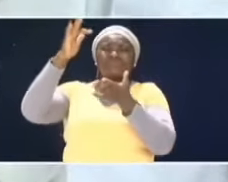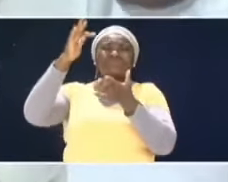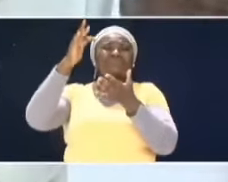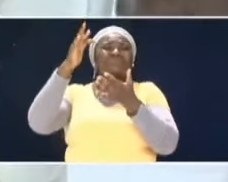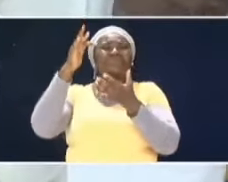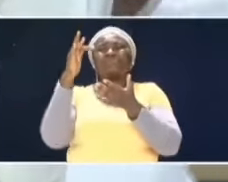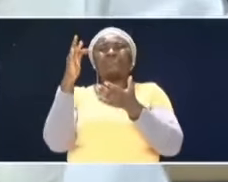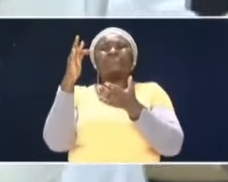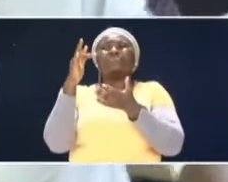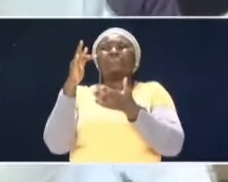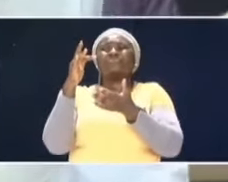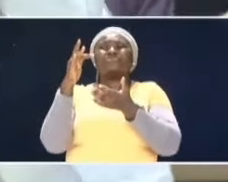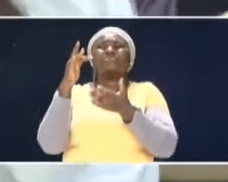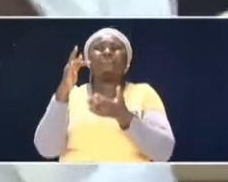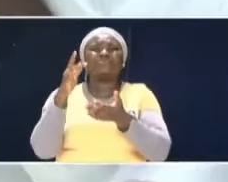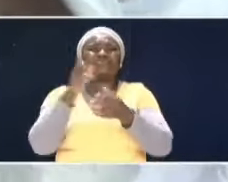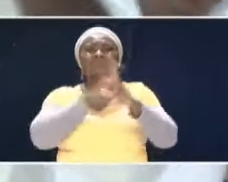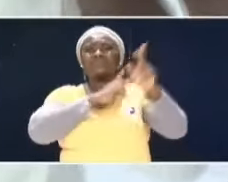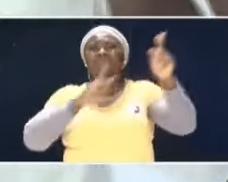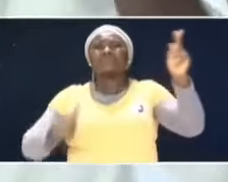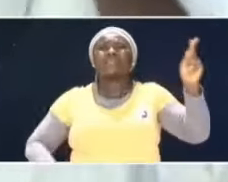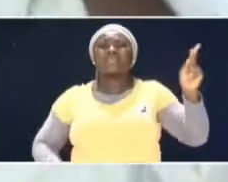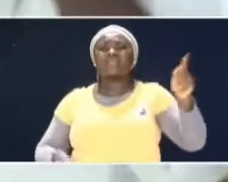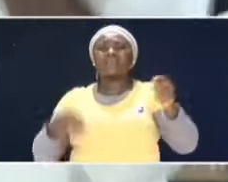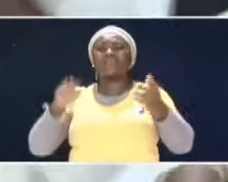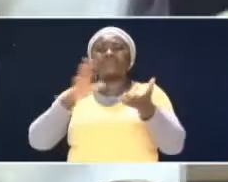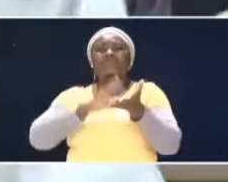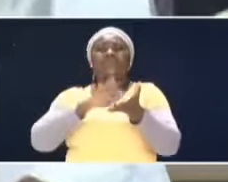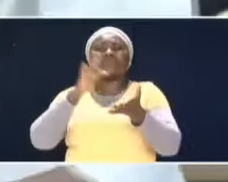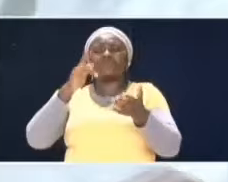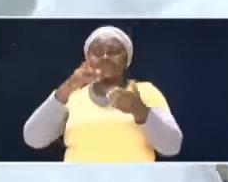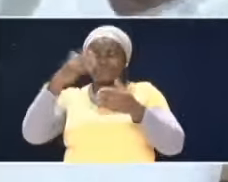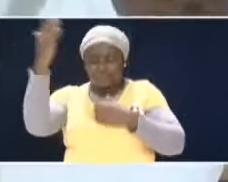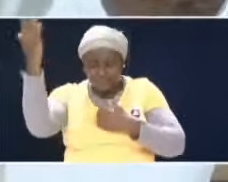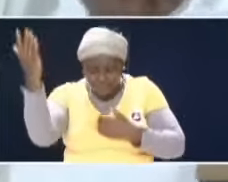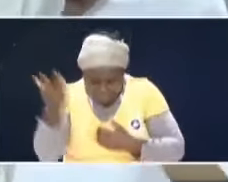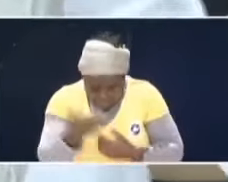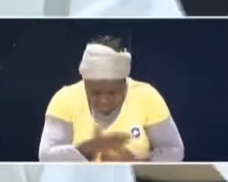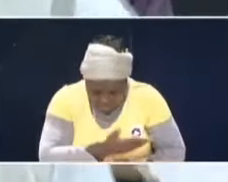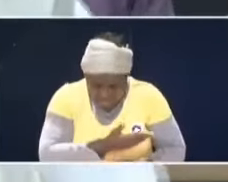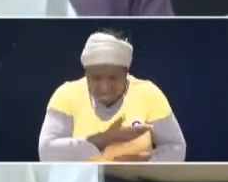Sene meroda davala satea ala de ogo.